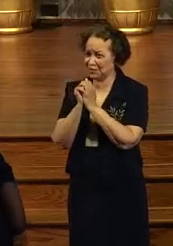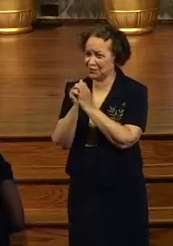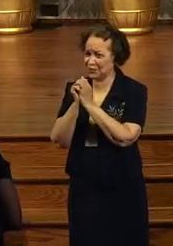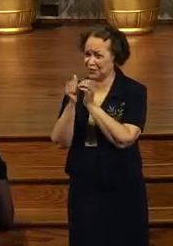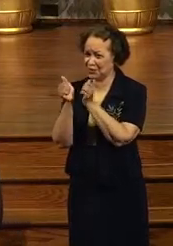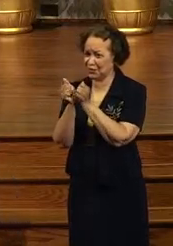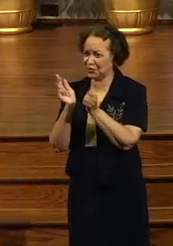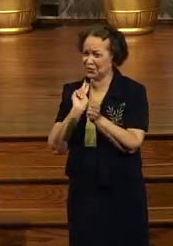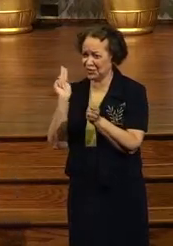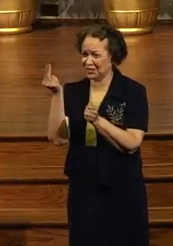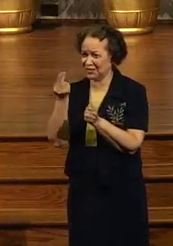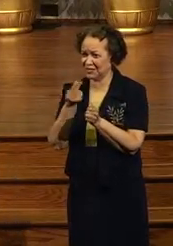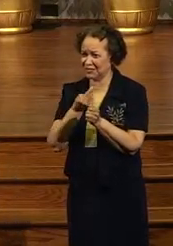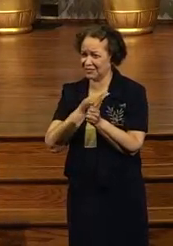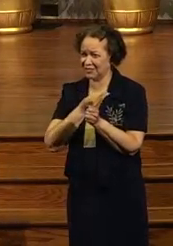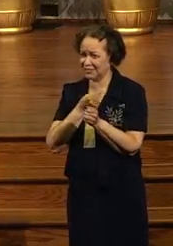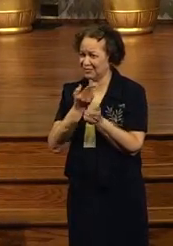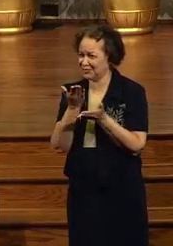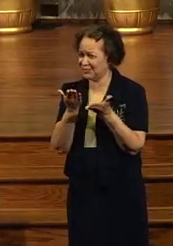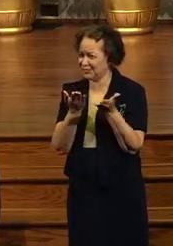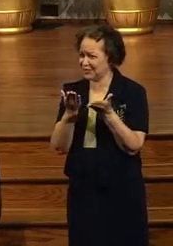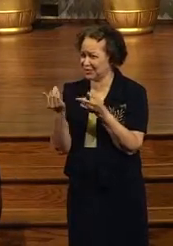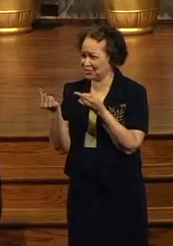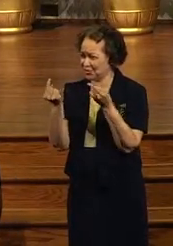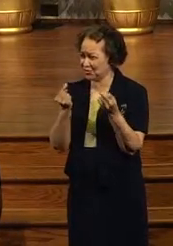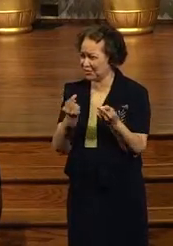time, we give out the packet we have.